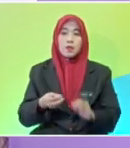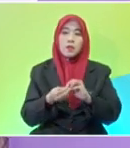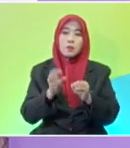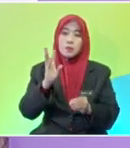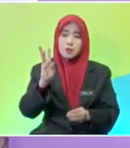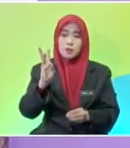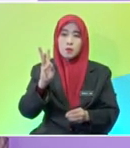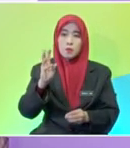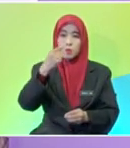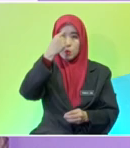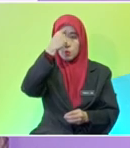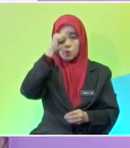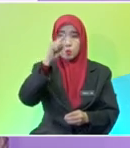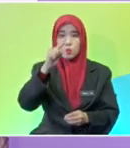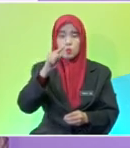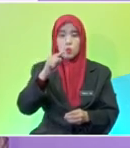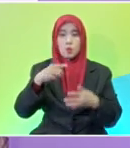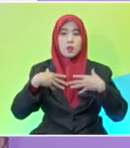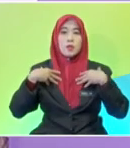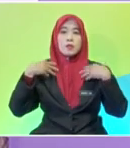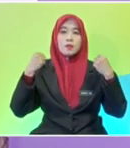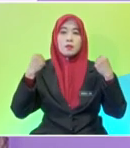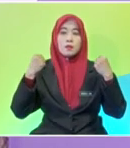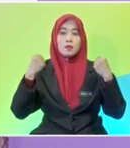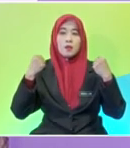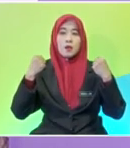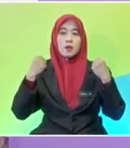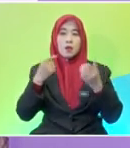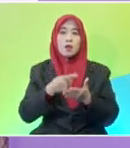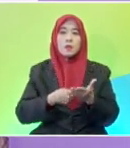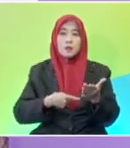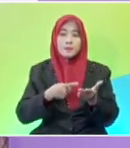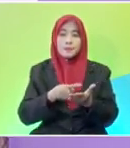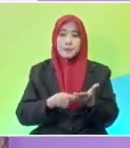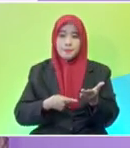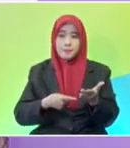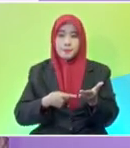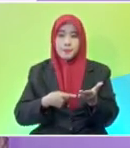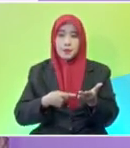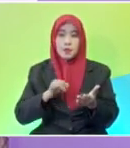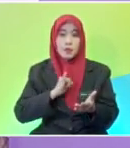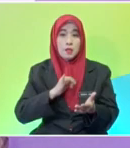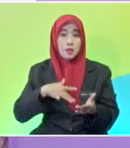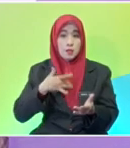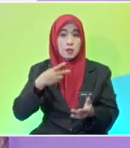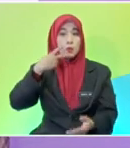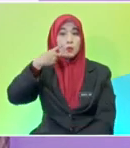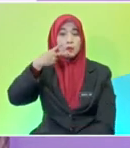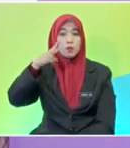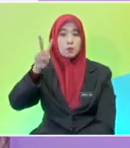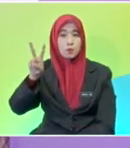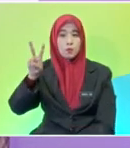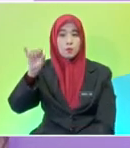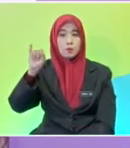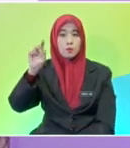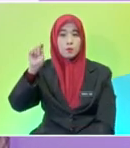take care of health. This one, what is this? I think it's vitamins, teacher. Alright, I'm